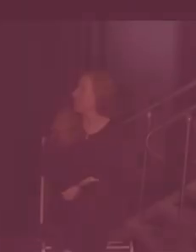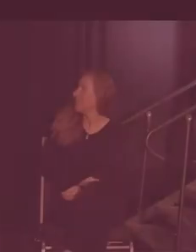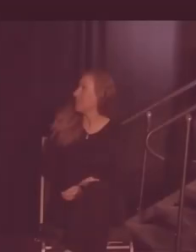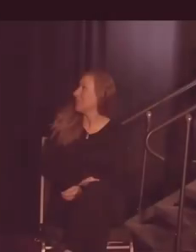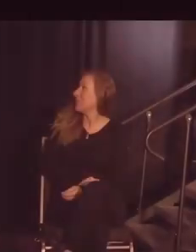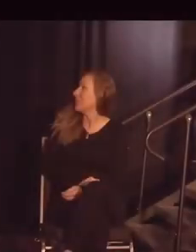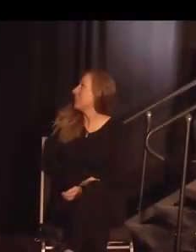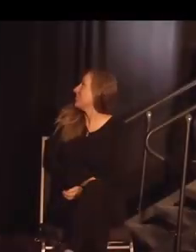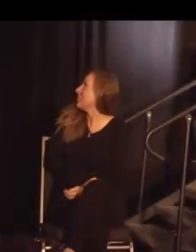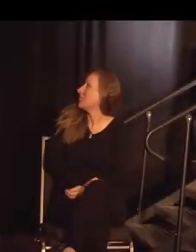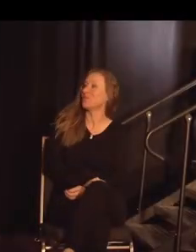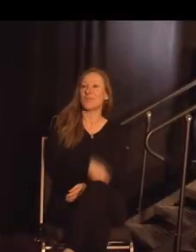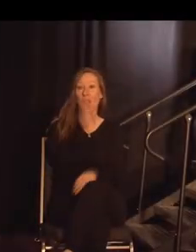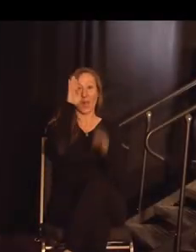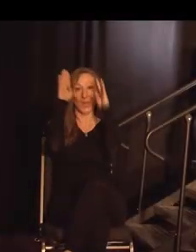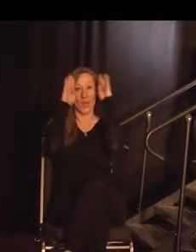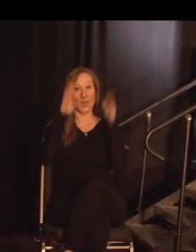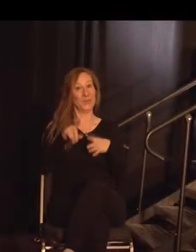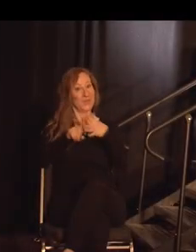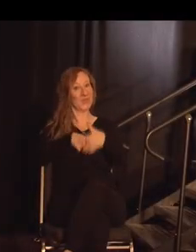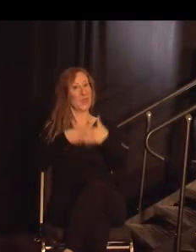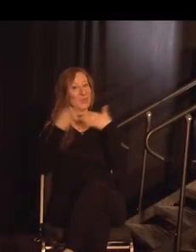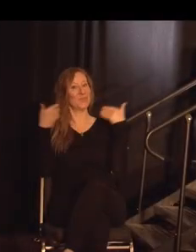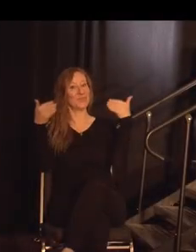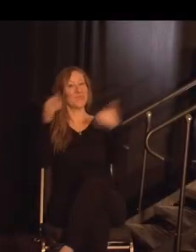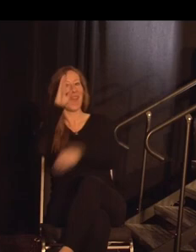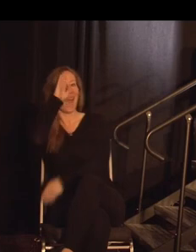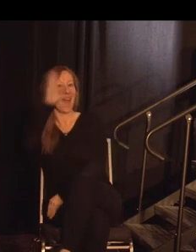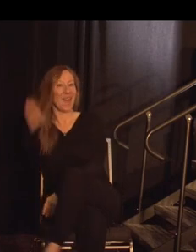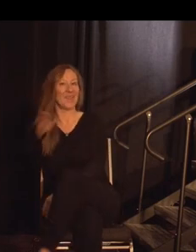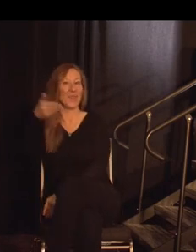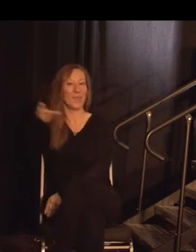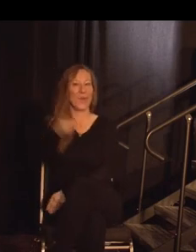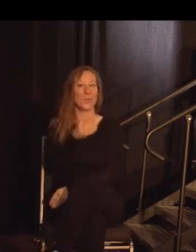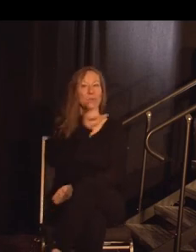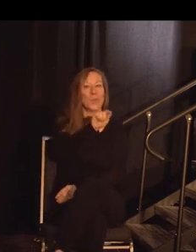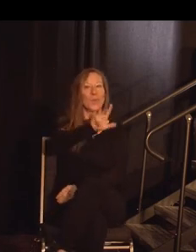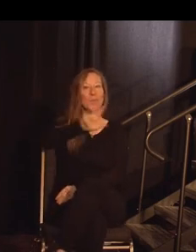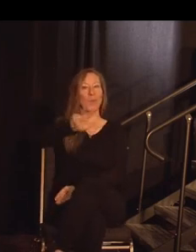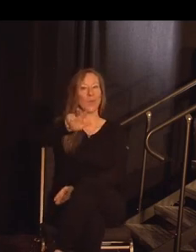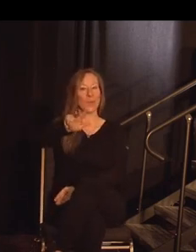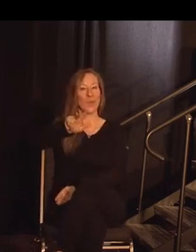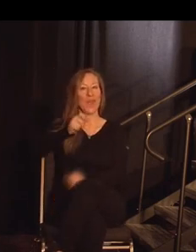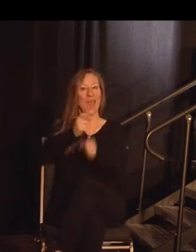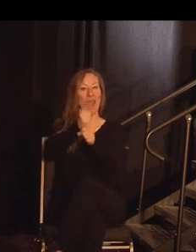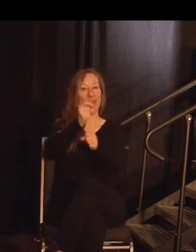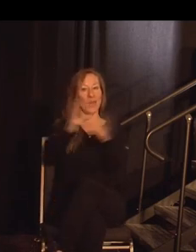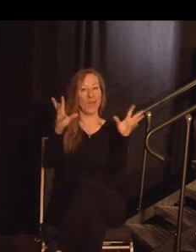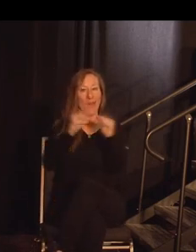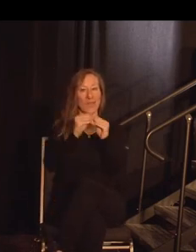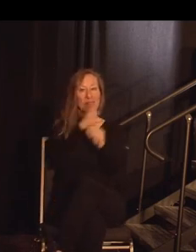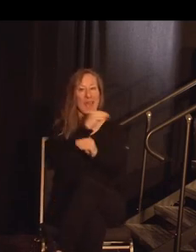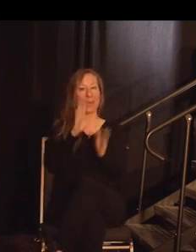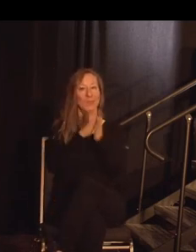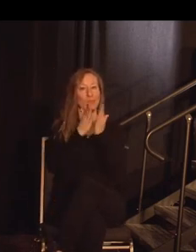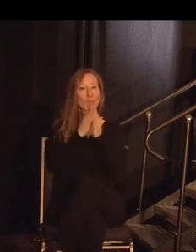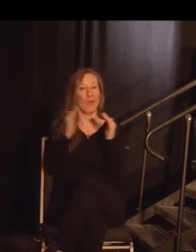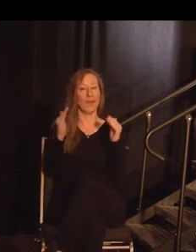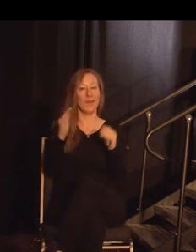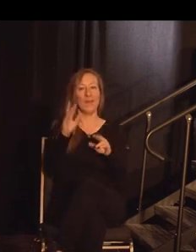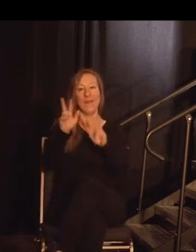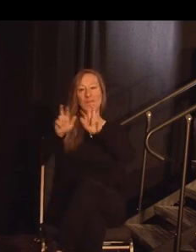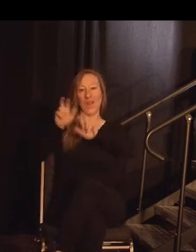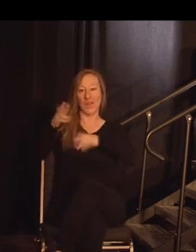All right, this is happening. Hi, and welcome to the 2023 Annual Conference and Book Fair in Seattle,